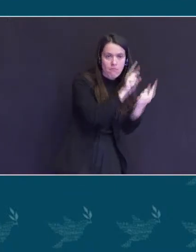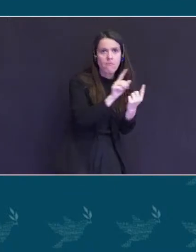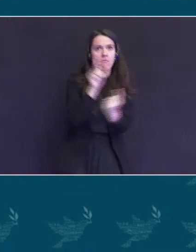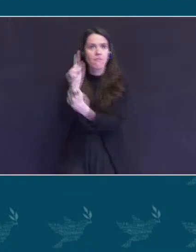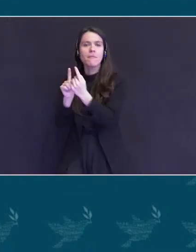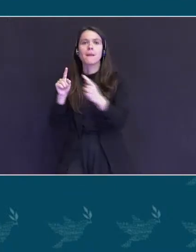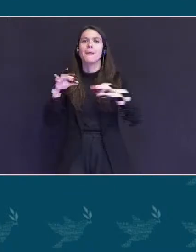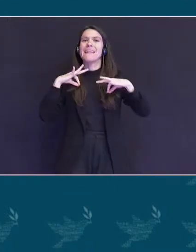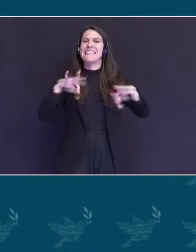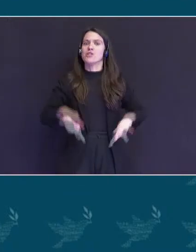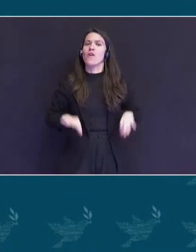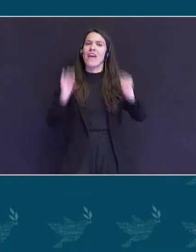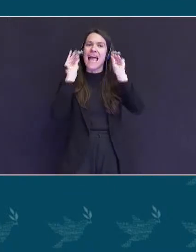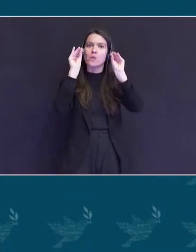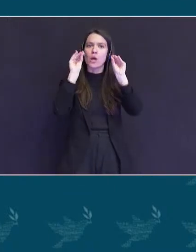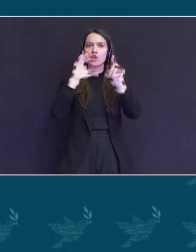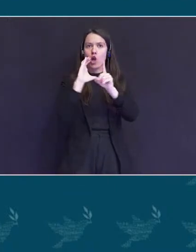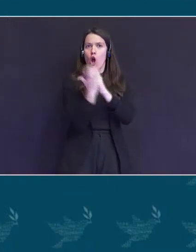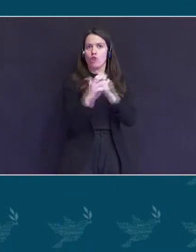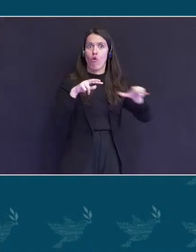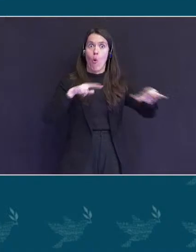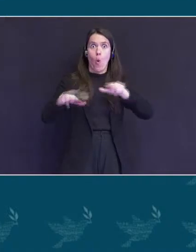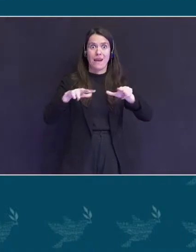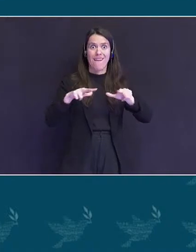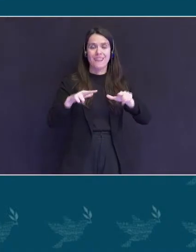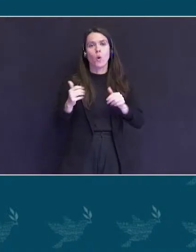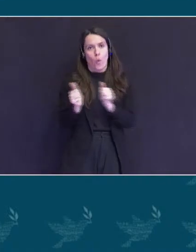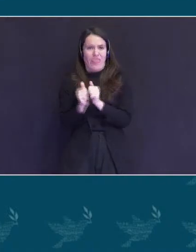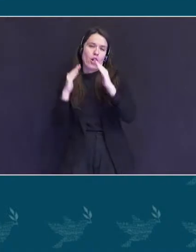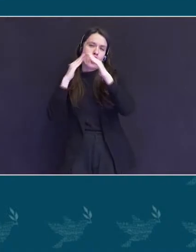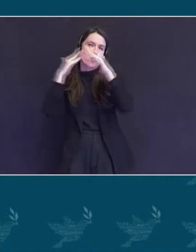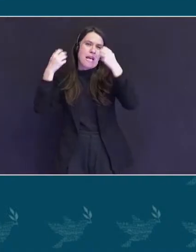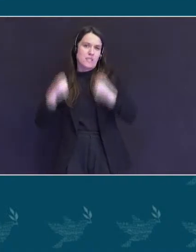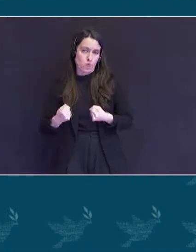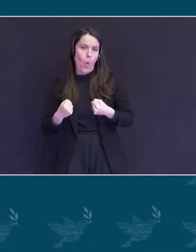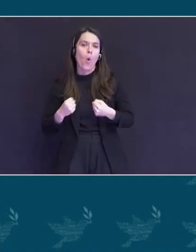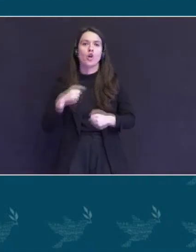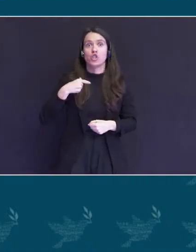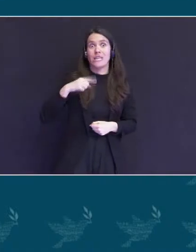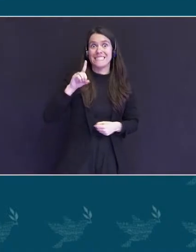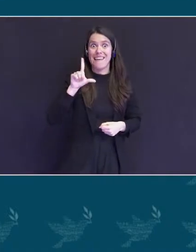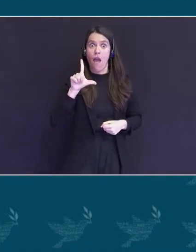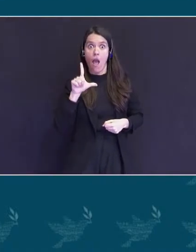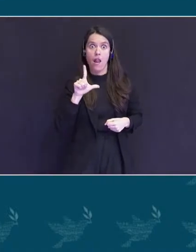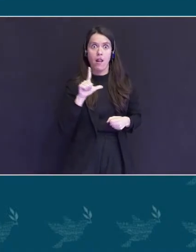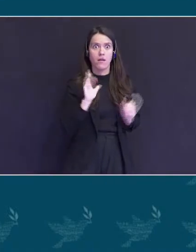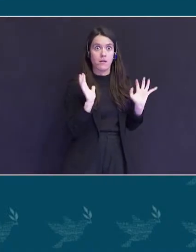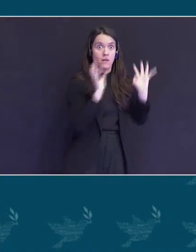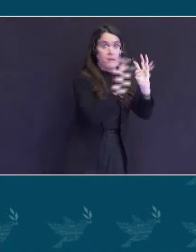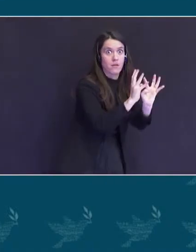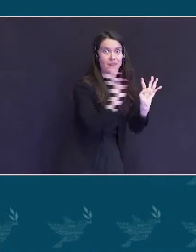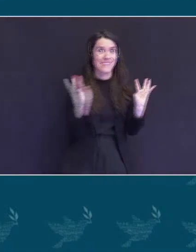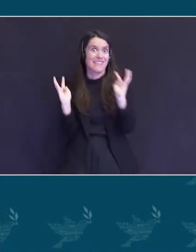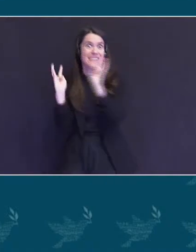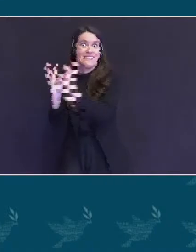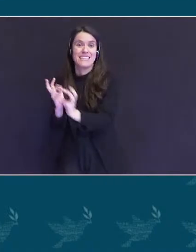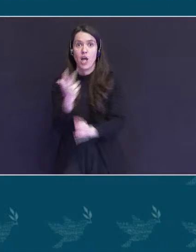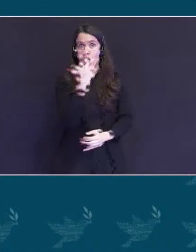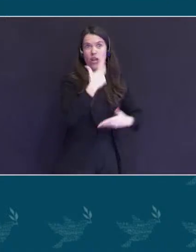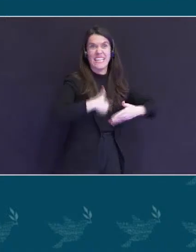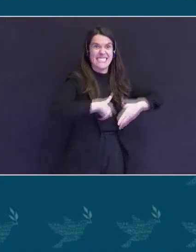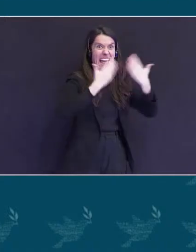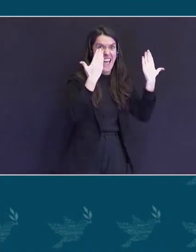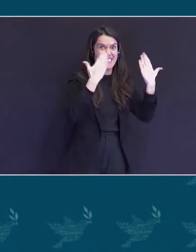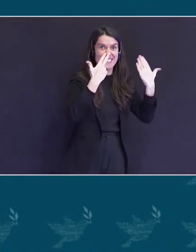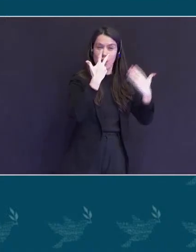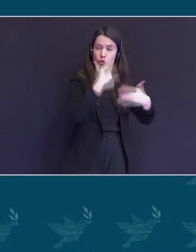and Culture, together with UNESCO and the DDL, and in only 3 days, the translators